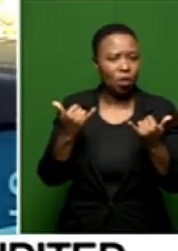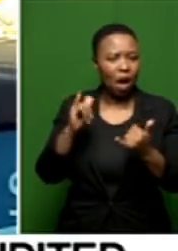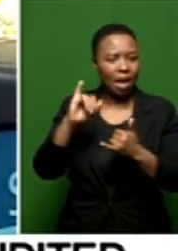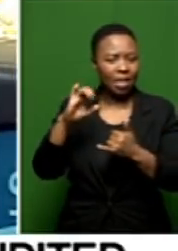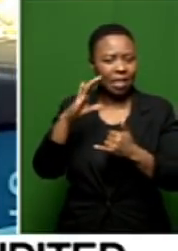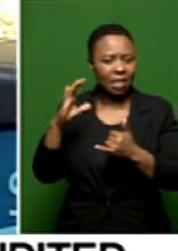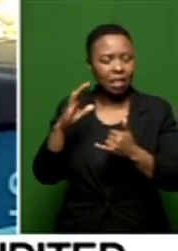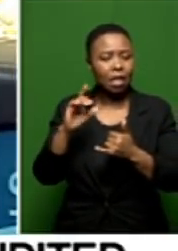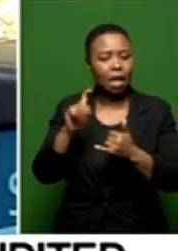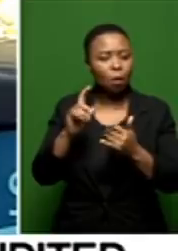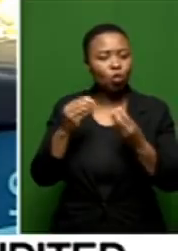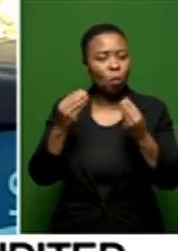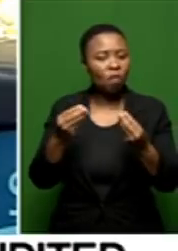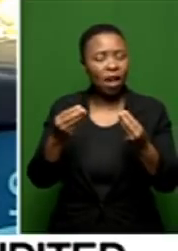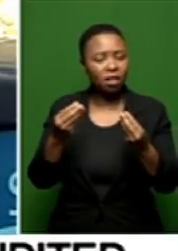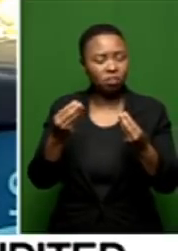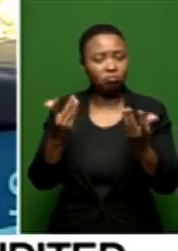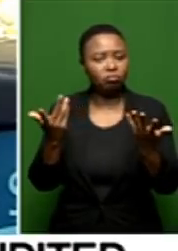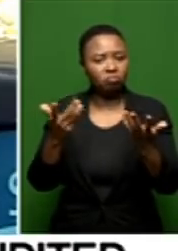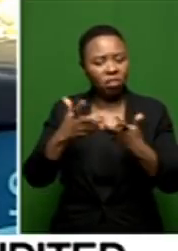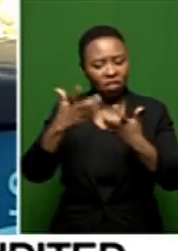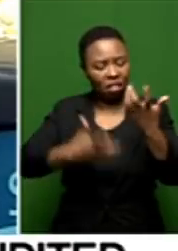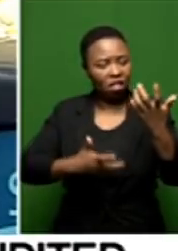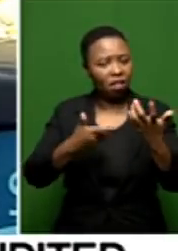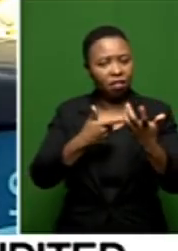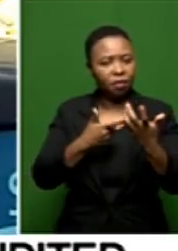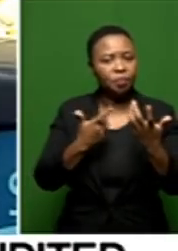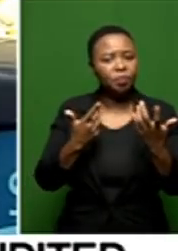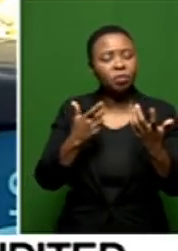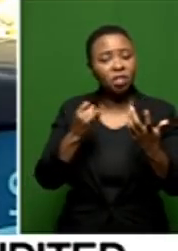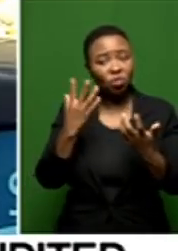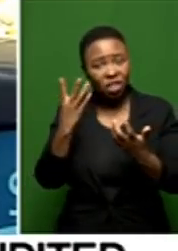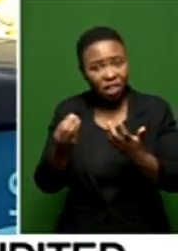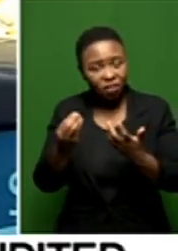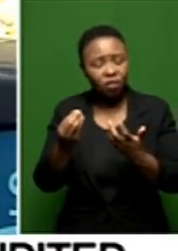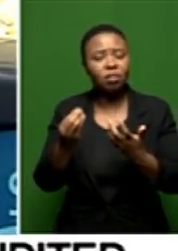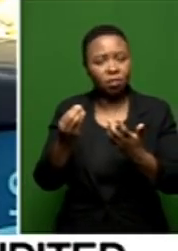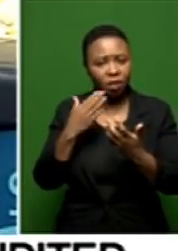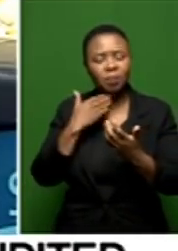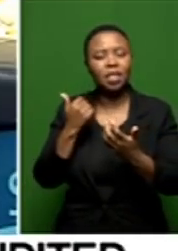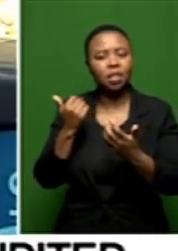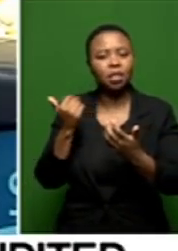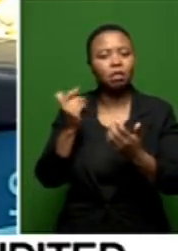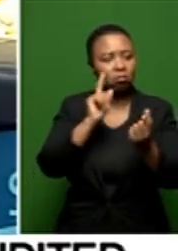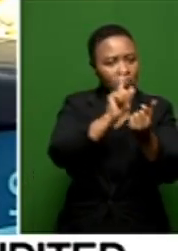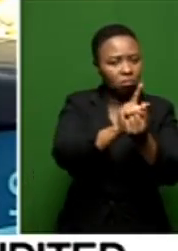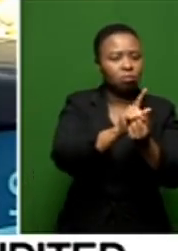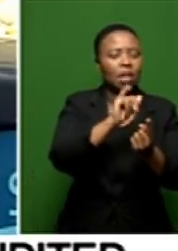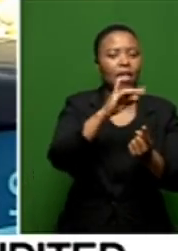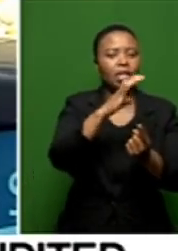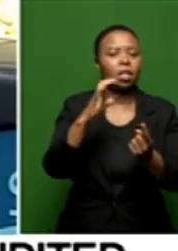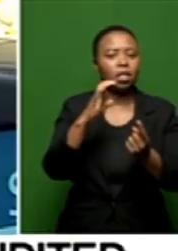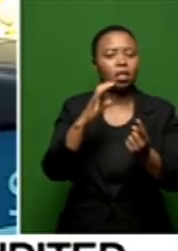IEC is supposed to provide you with, then do please come forward. Then processes can be followed, and